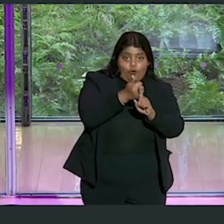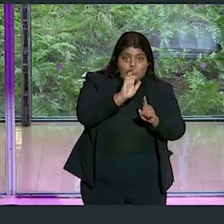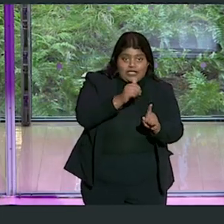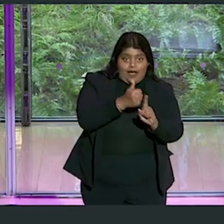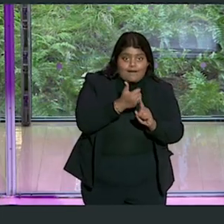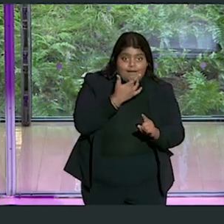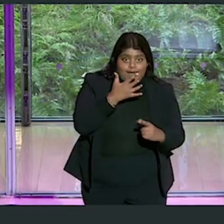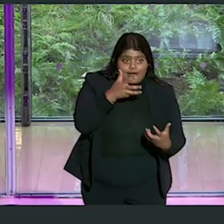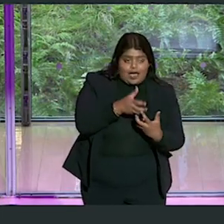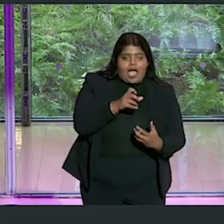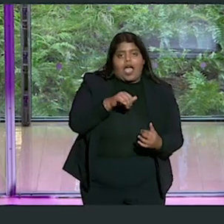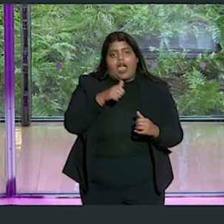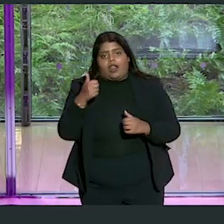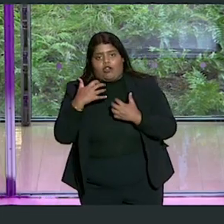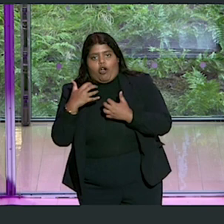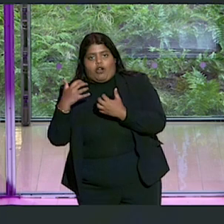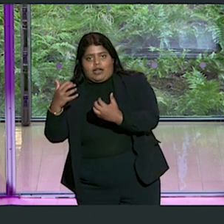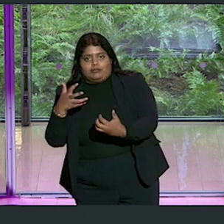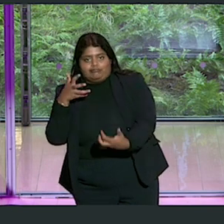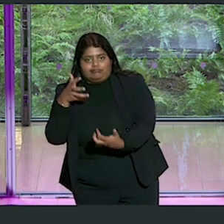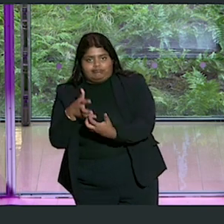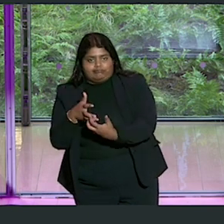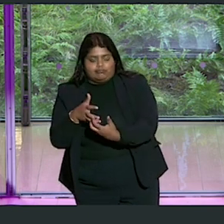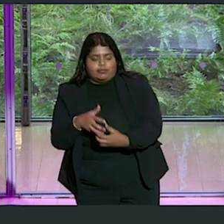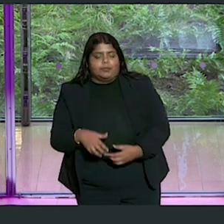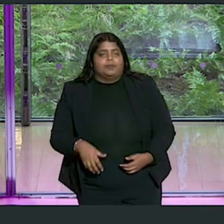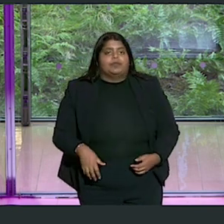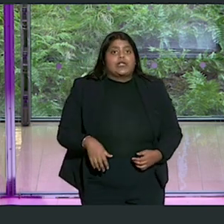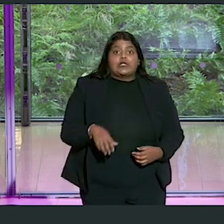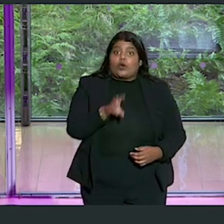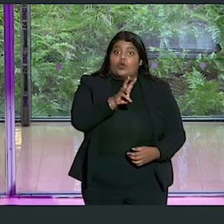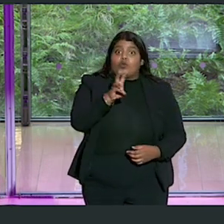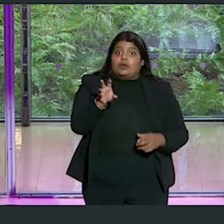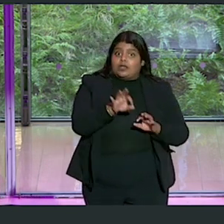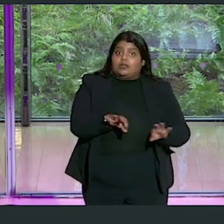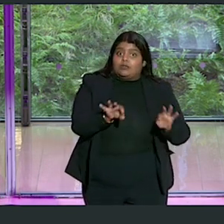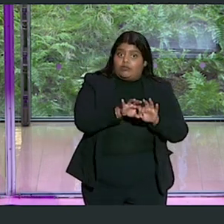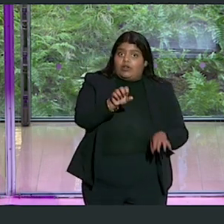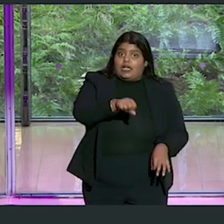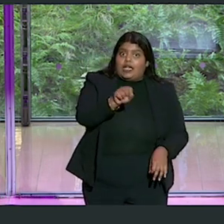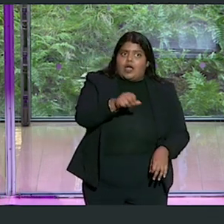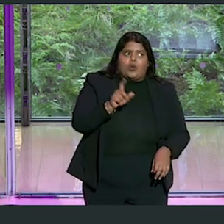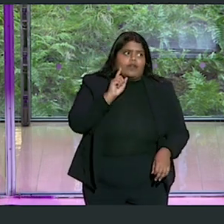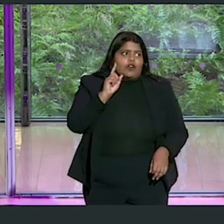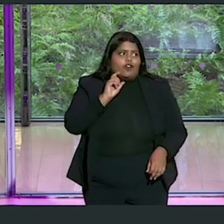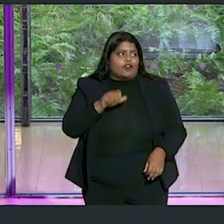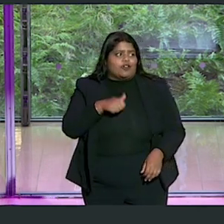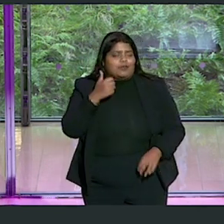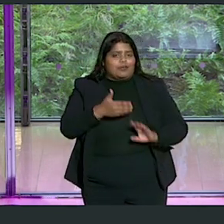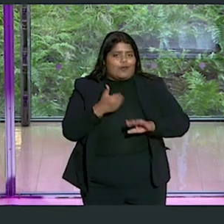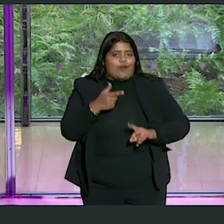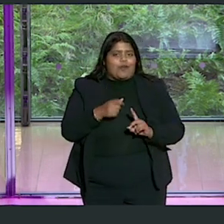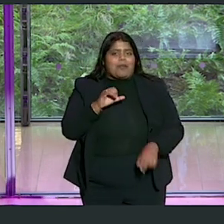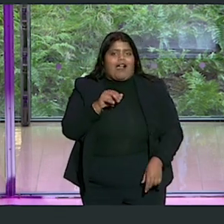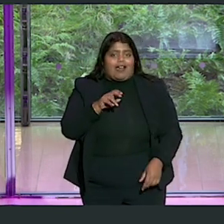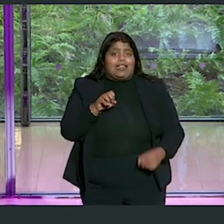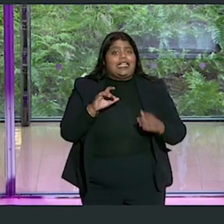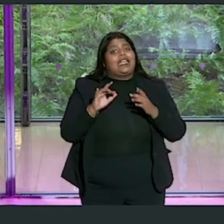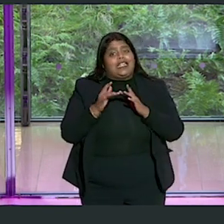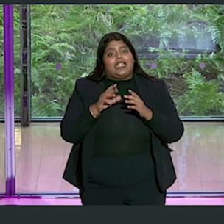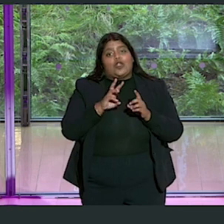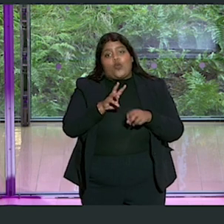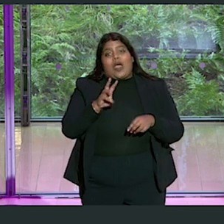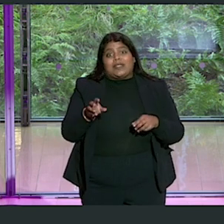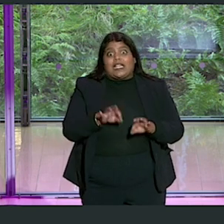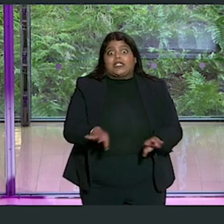It's a pretty uncontroversial statement to say that the website is important. We heard it already today from Colleen. But we also